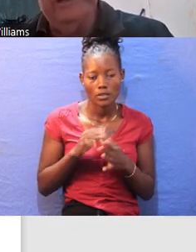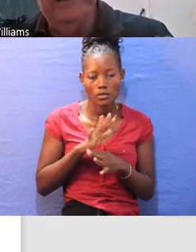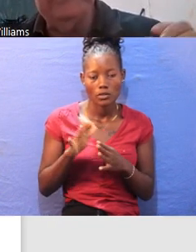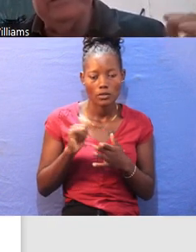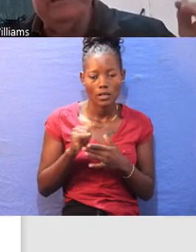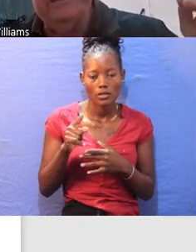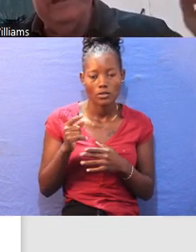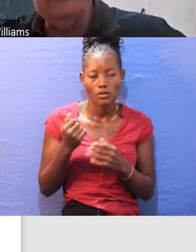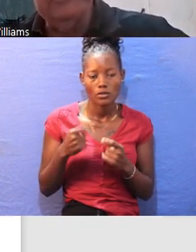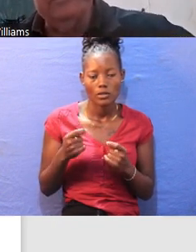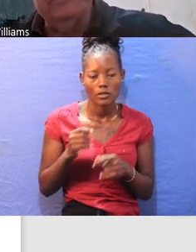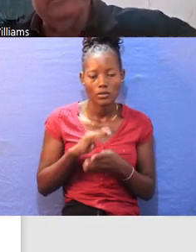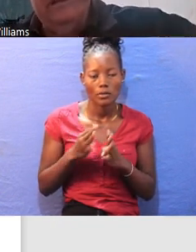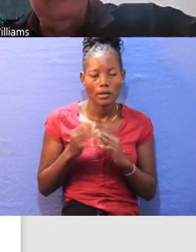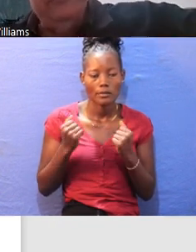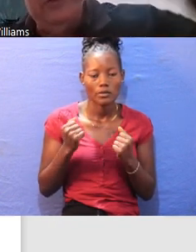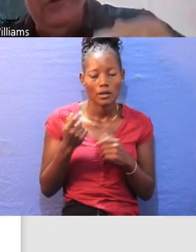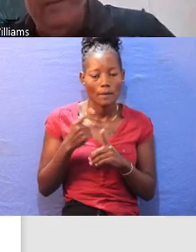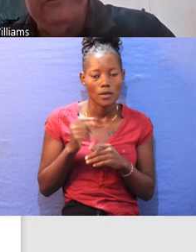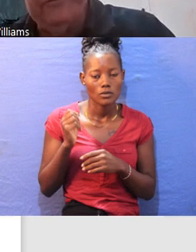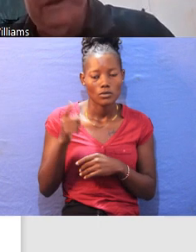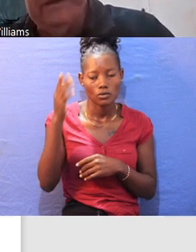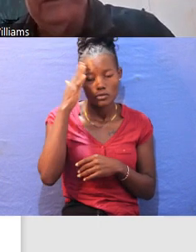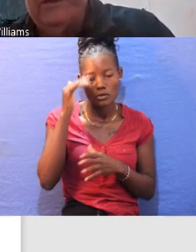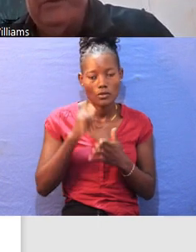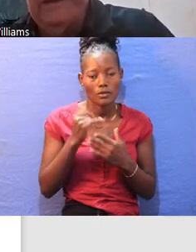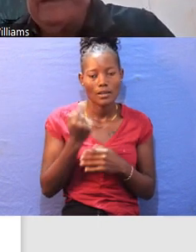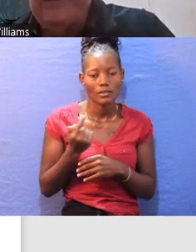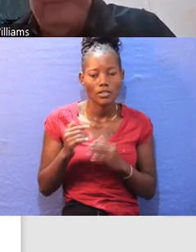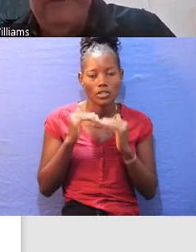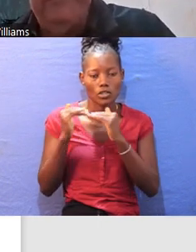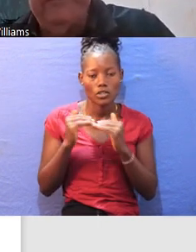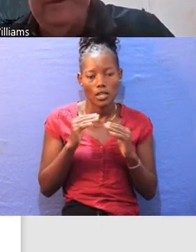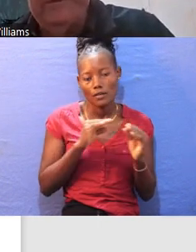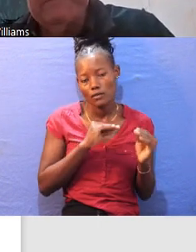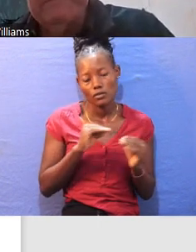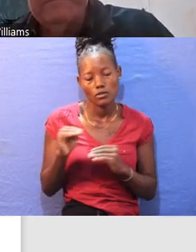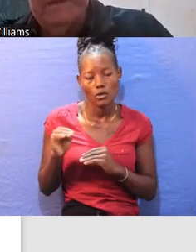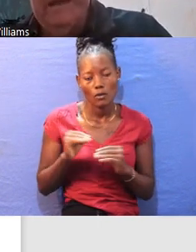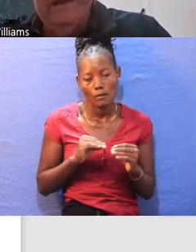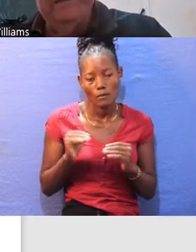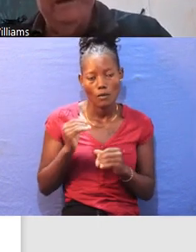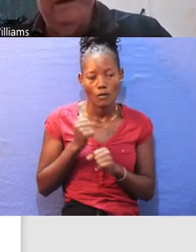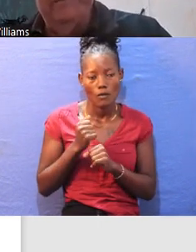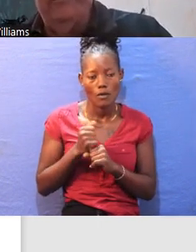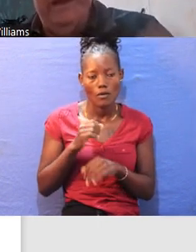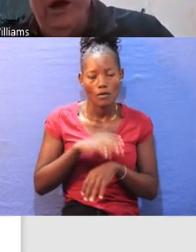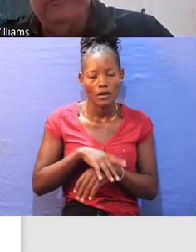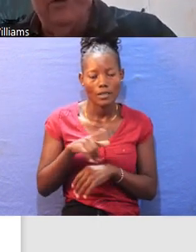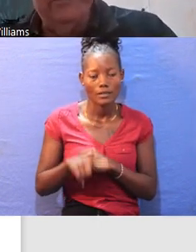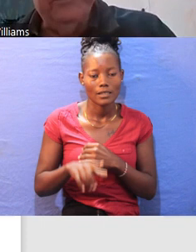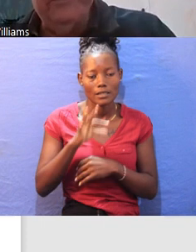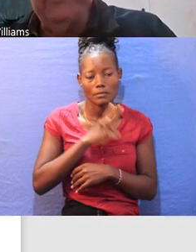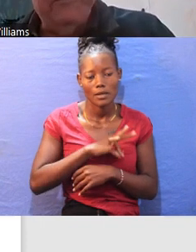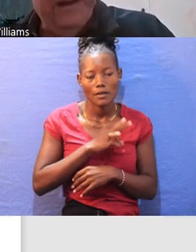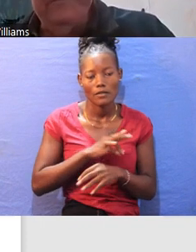need to realize that each level you go up in strength, you get less benefit from it. And we all